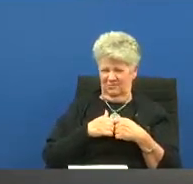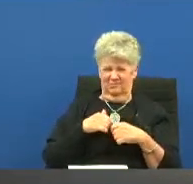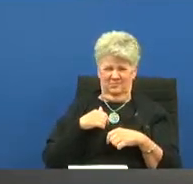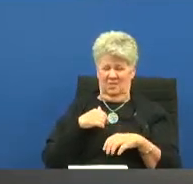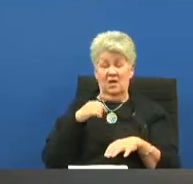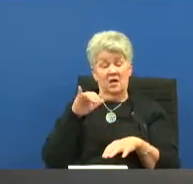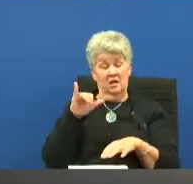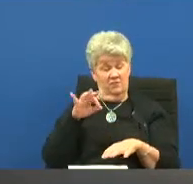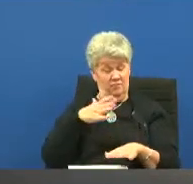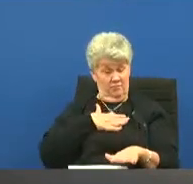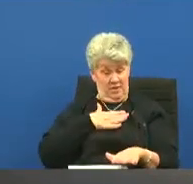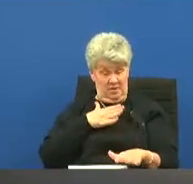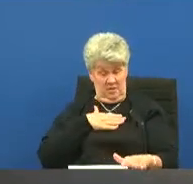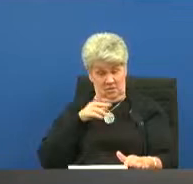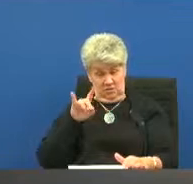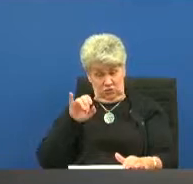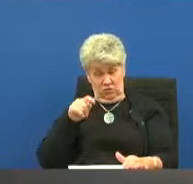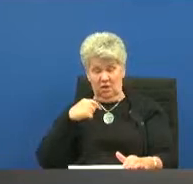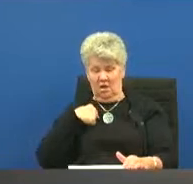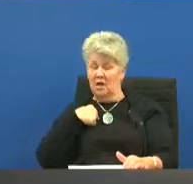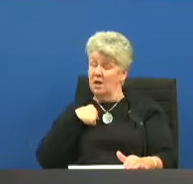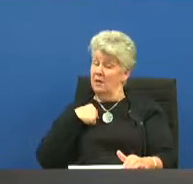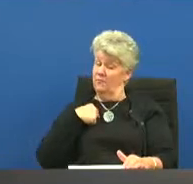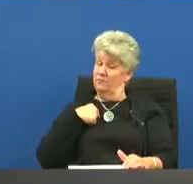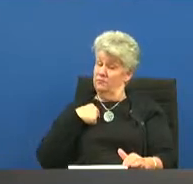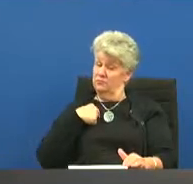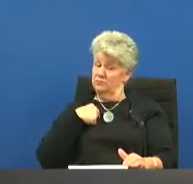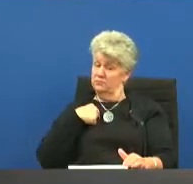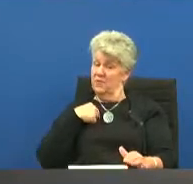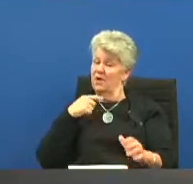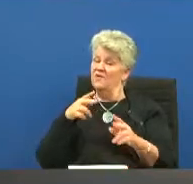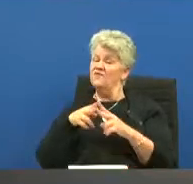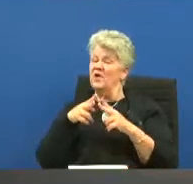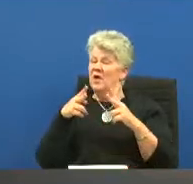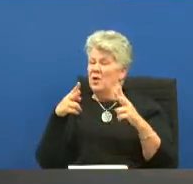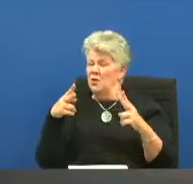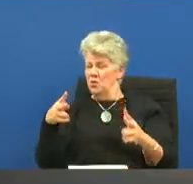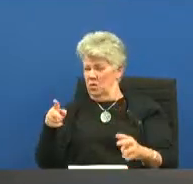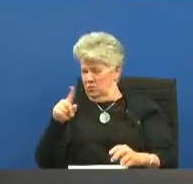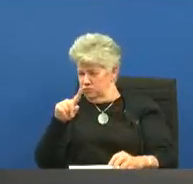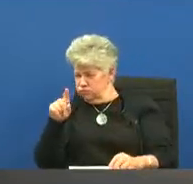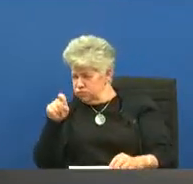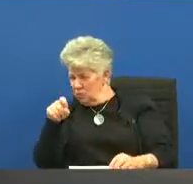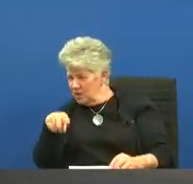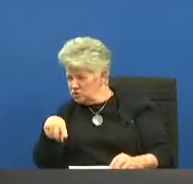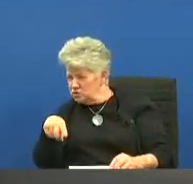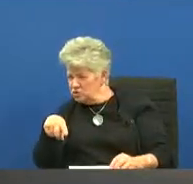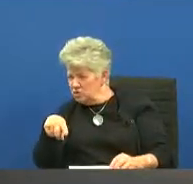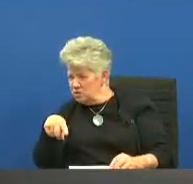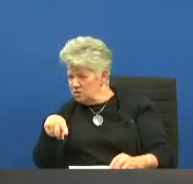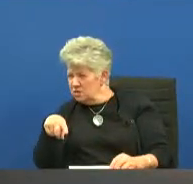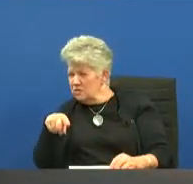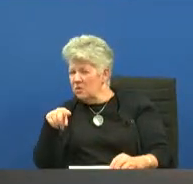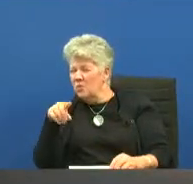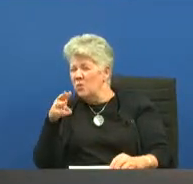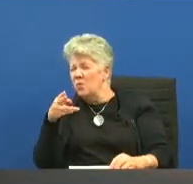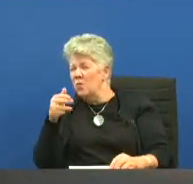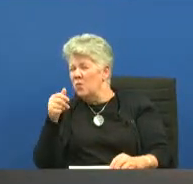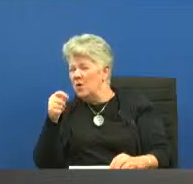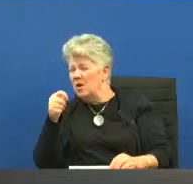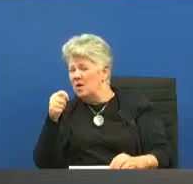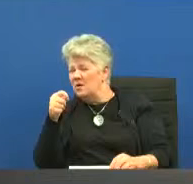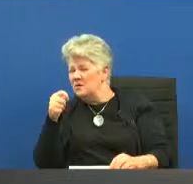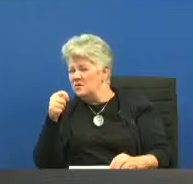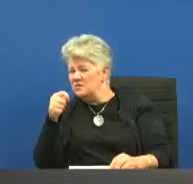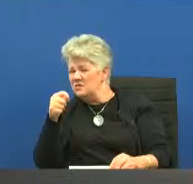if it were my district, I would be very have a question mark of whether I would decide to move